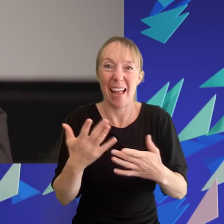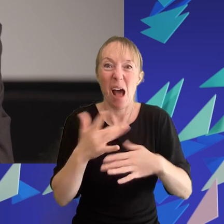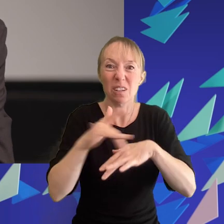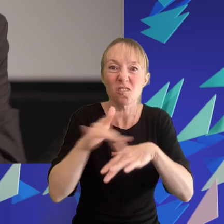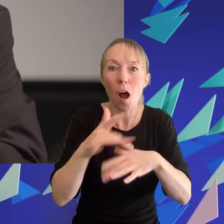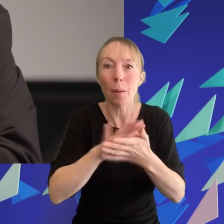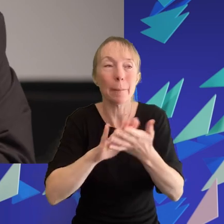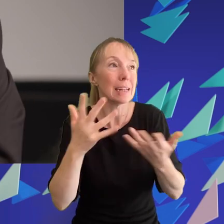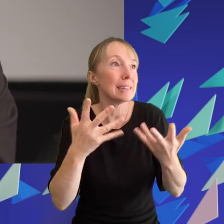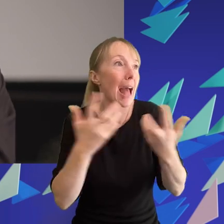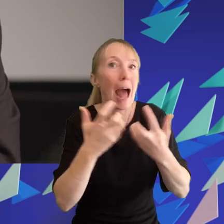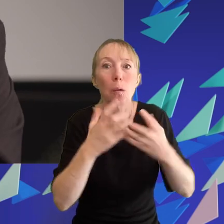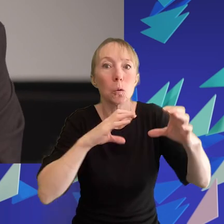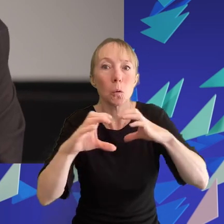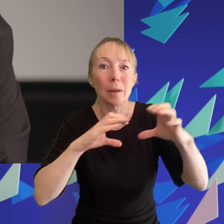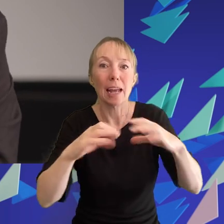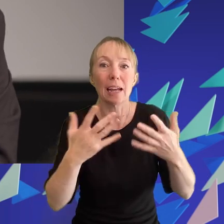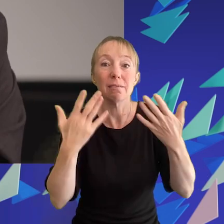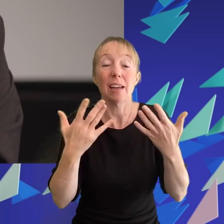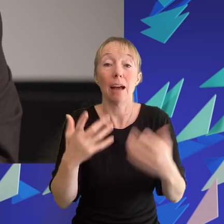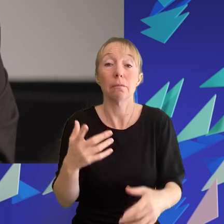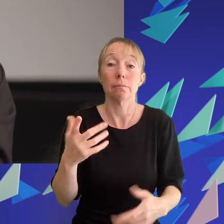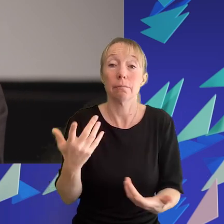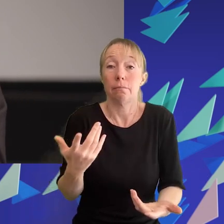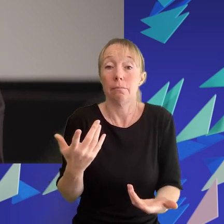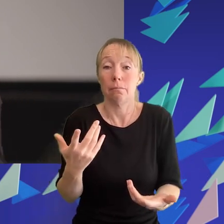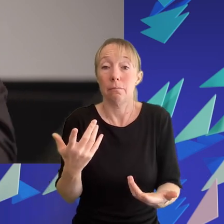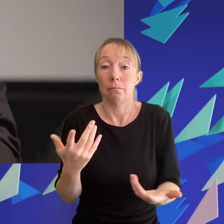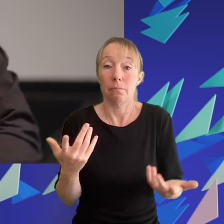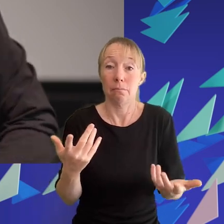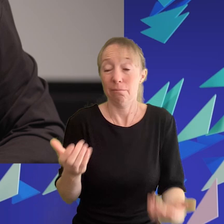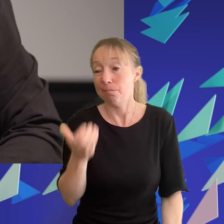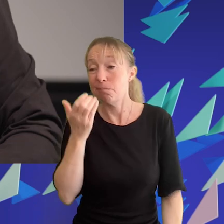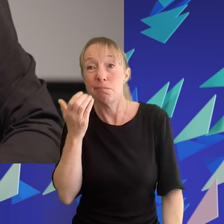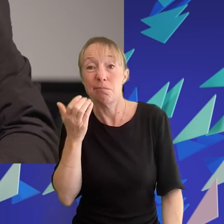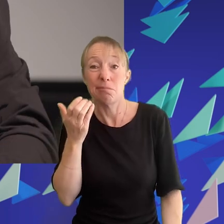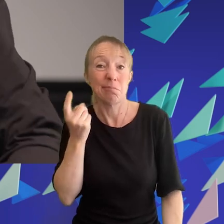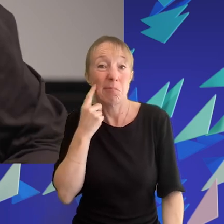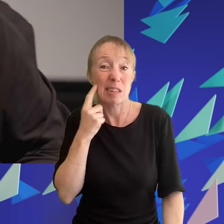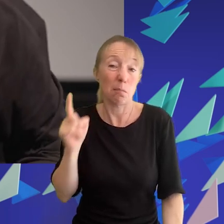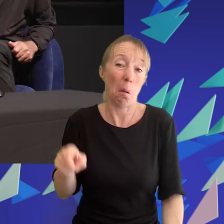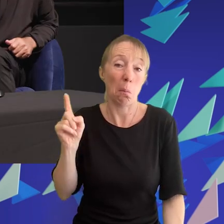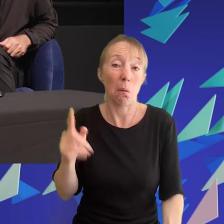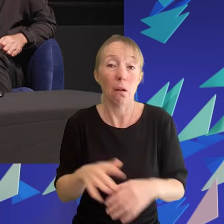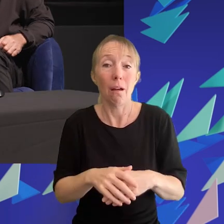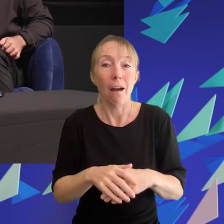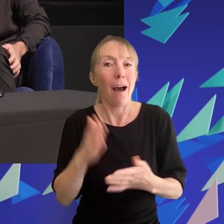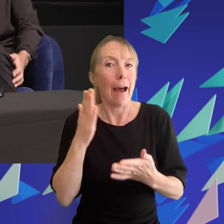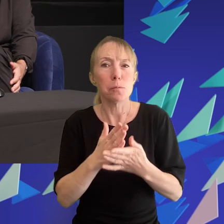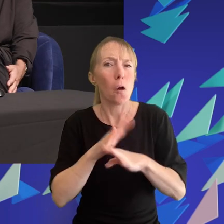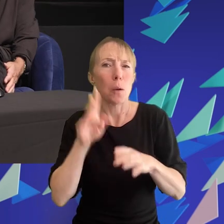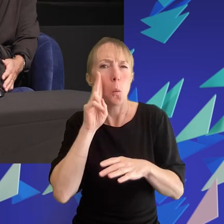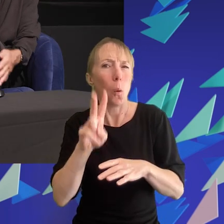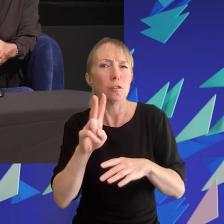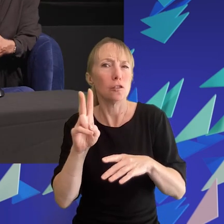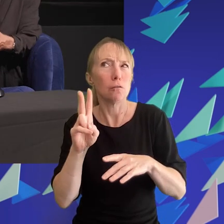the lack of communication. Today can be solved like, you know, ma'am, I'm here with the guy. You know, so what I'm saying is, yes, I'm sure I haven't seen this film since I